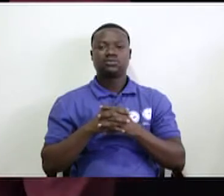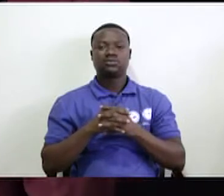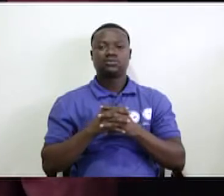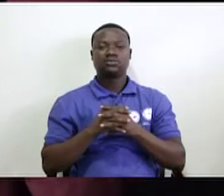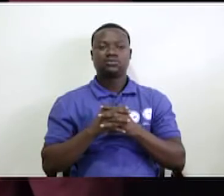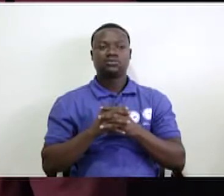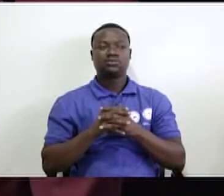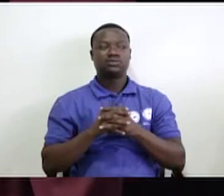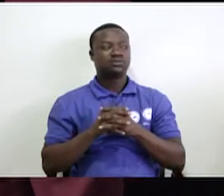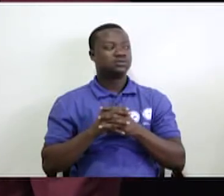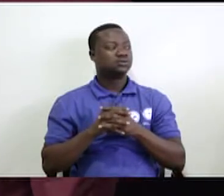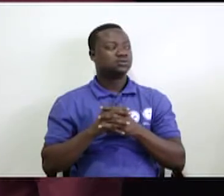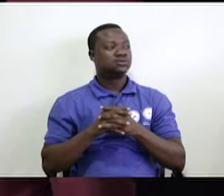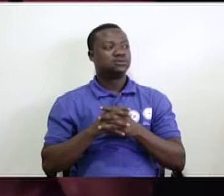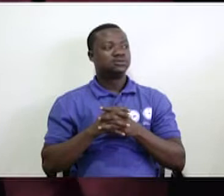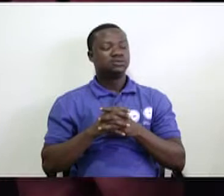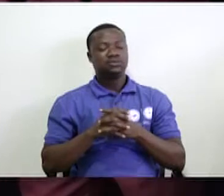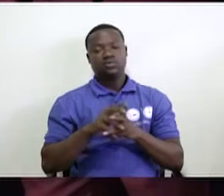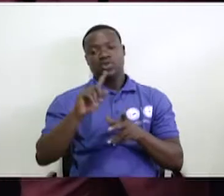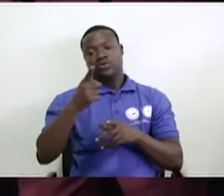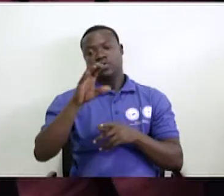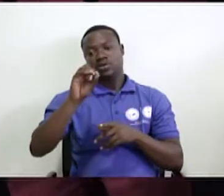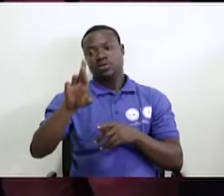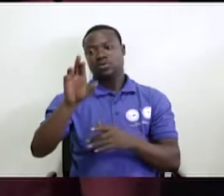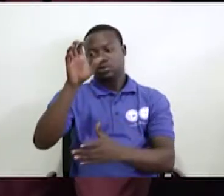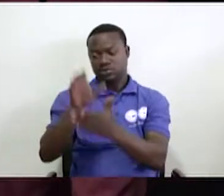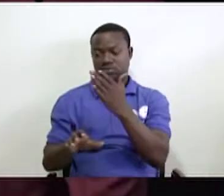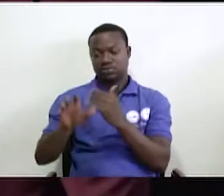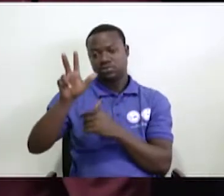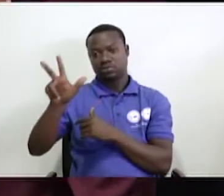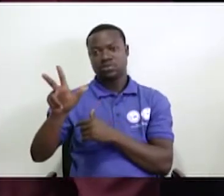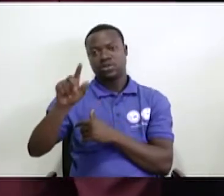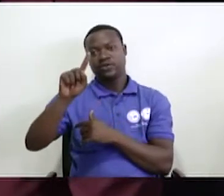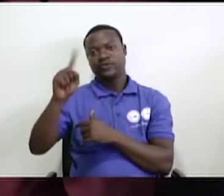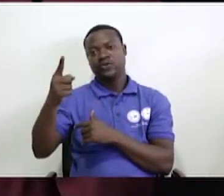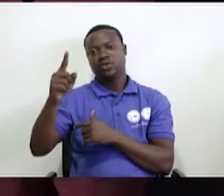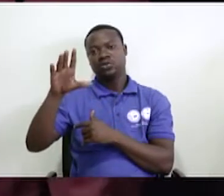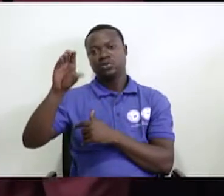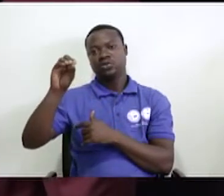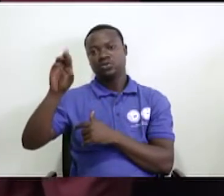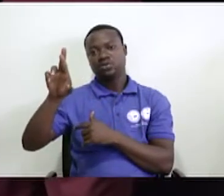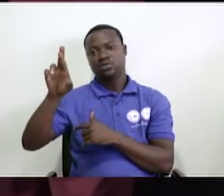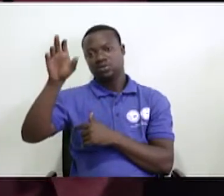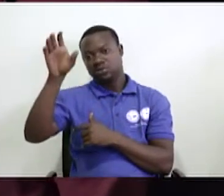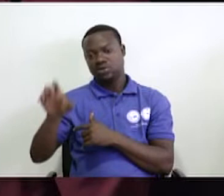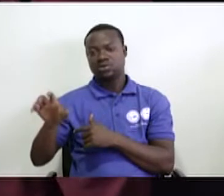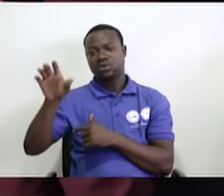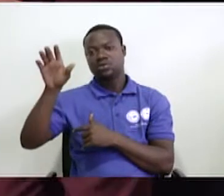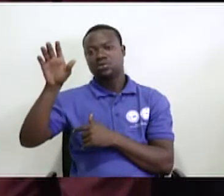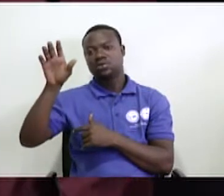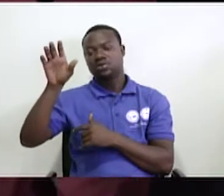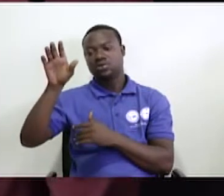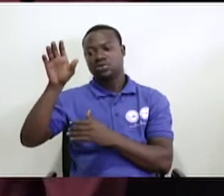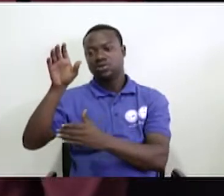bebum, edia dina, aso. In 1 Corinthians 3. Well, Corinto for medica, when Paul was ending his